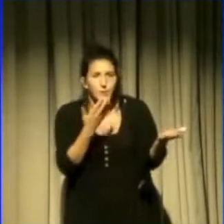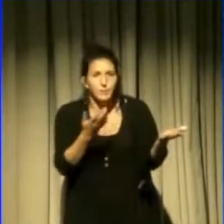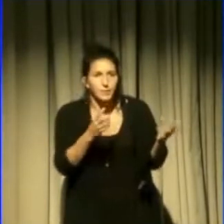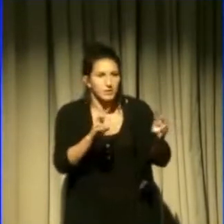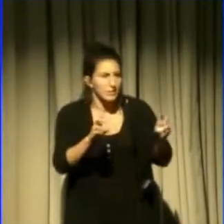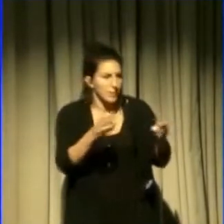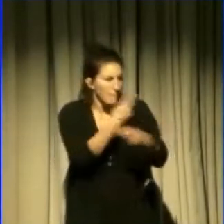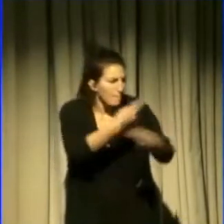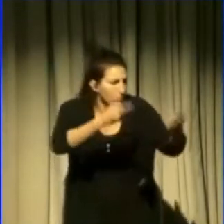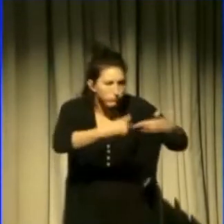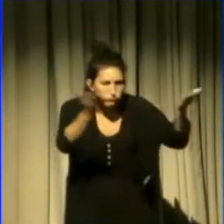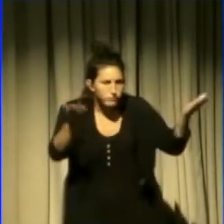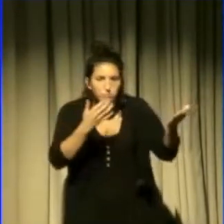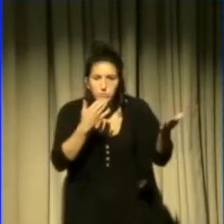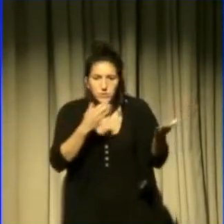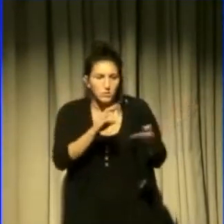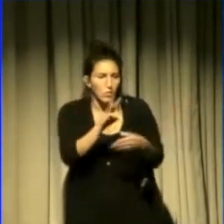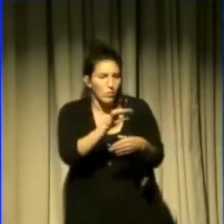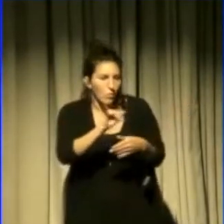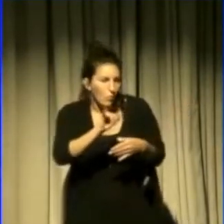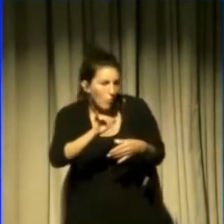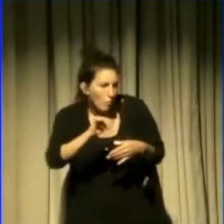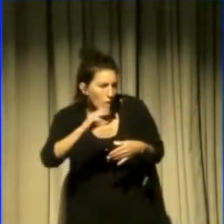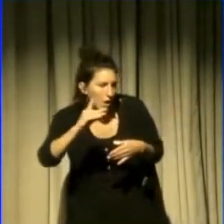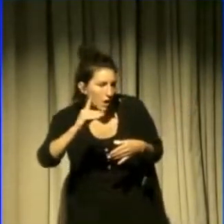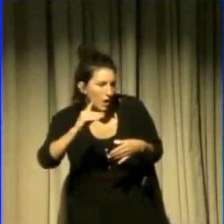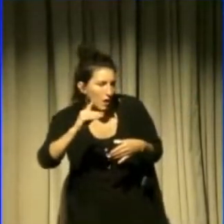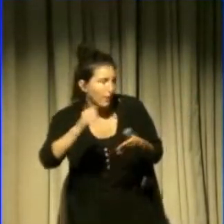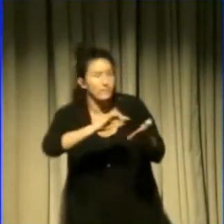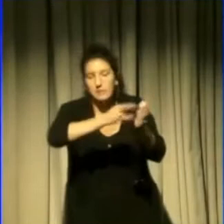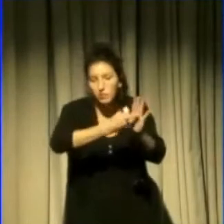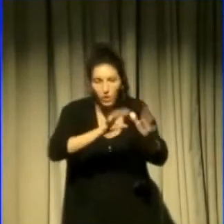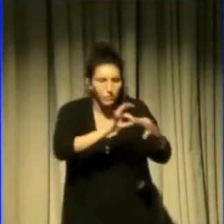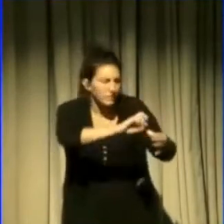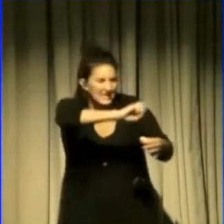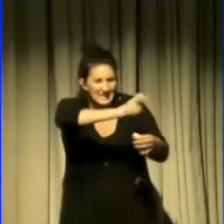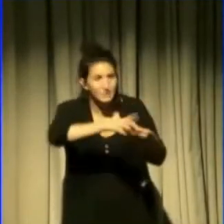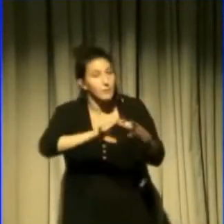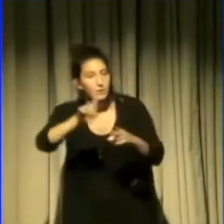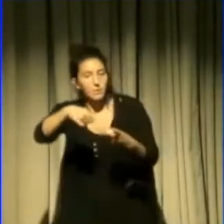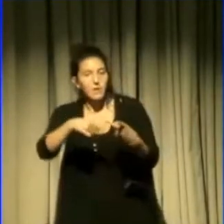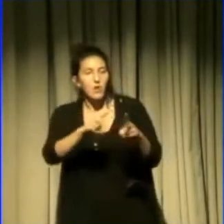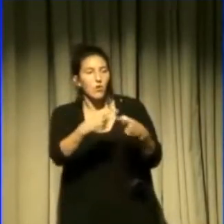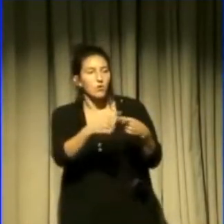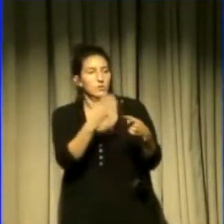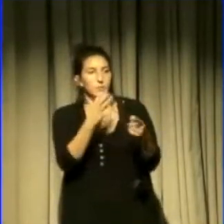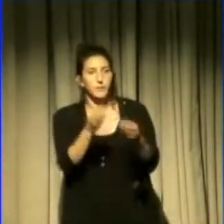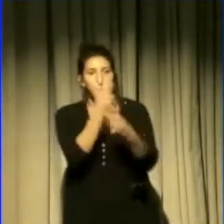or Wired about technology, but also more design-related magazines or